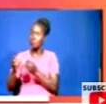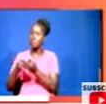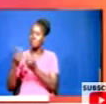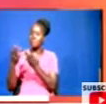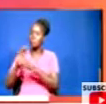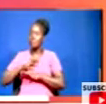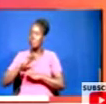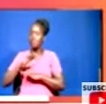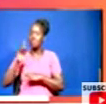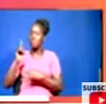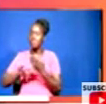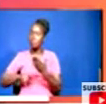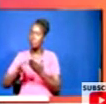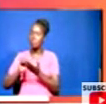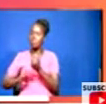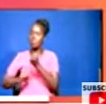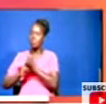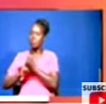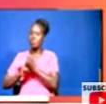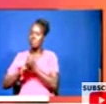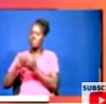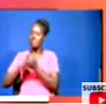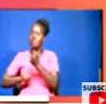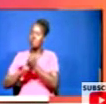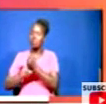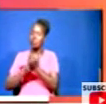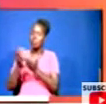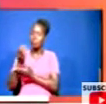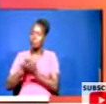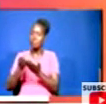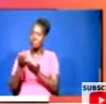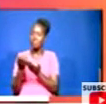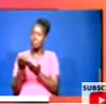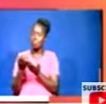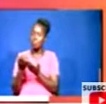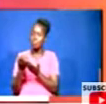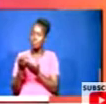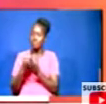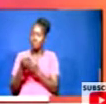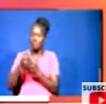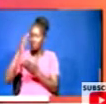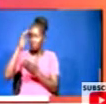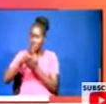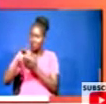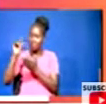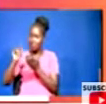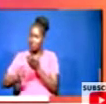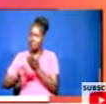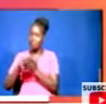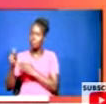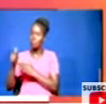be supported? I mean, what can support the economy in terms of supporting agriculture? I believe that will lower the cost, particularly